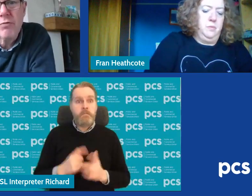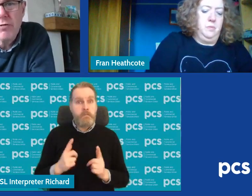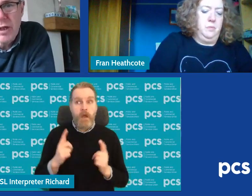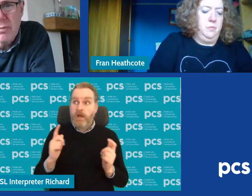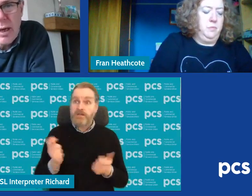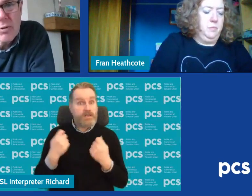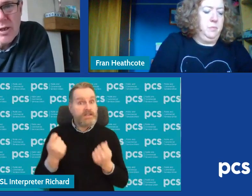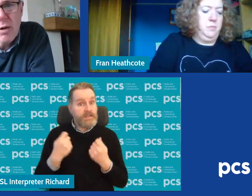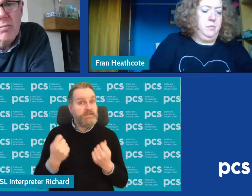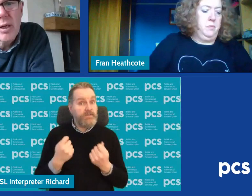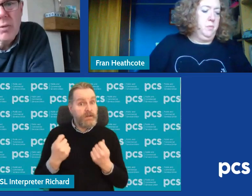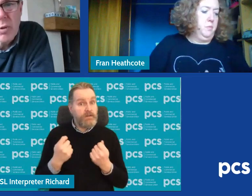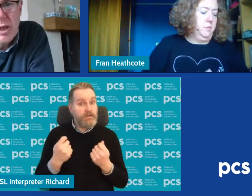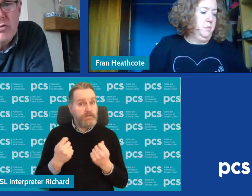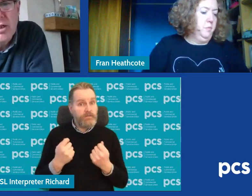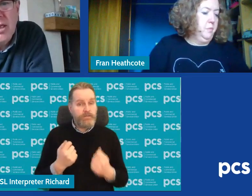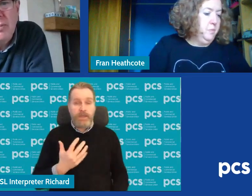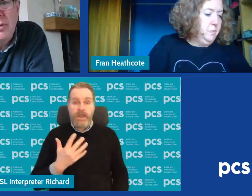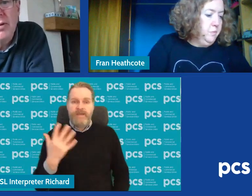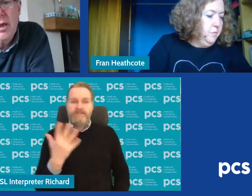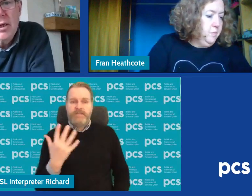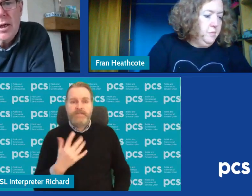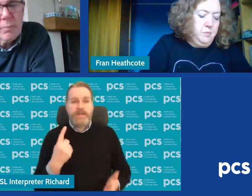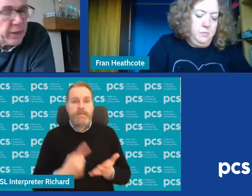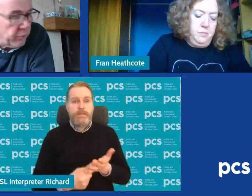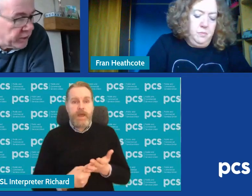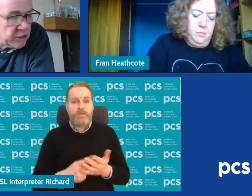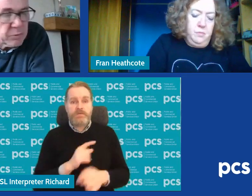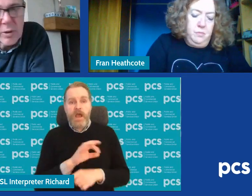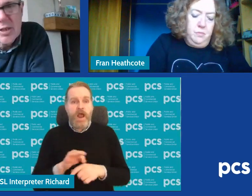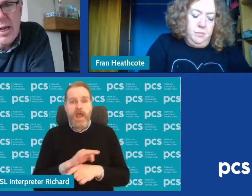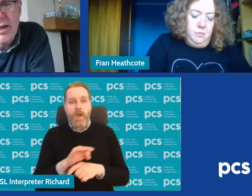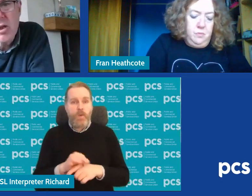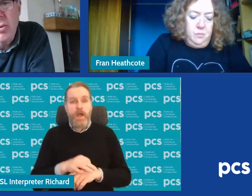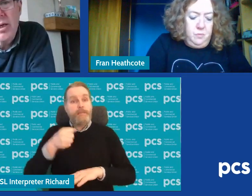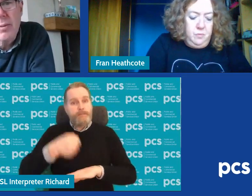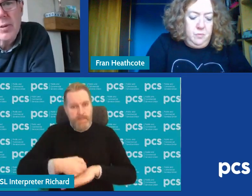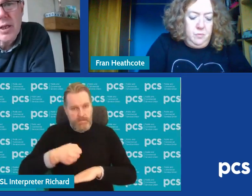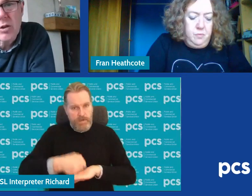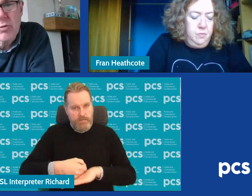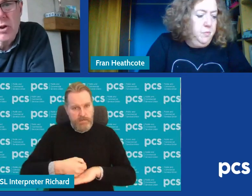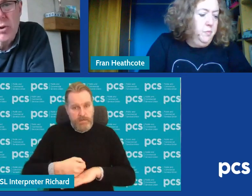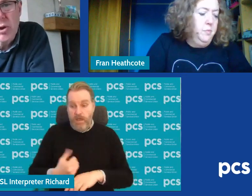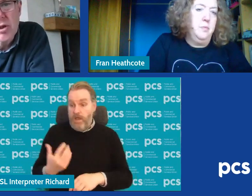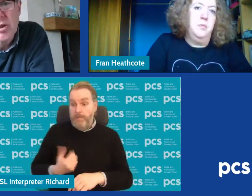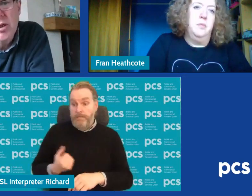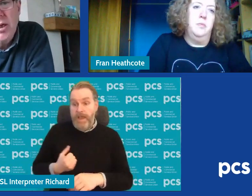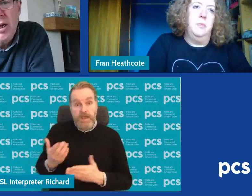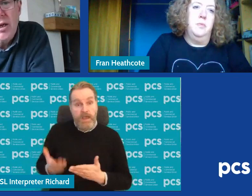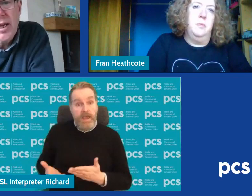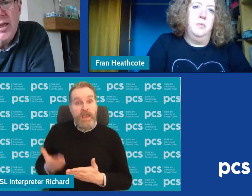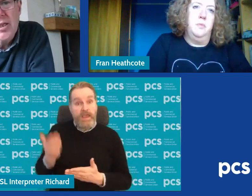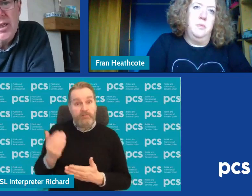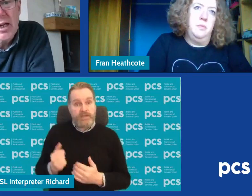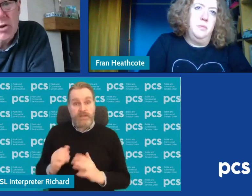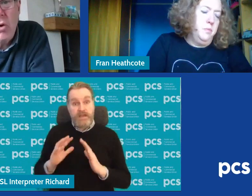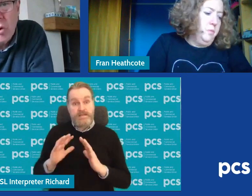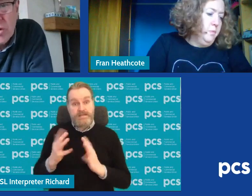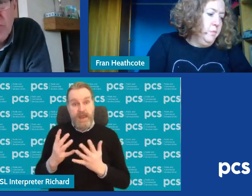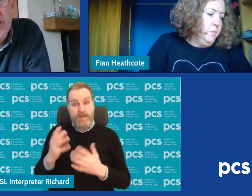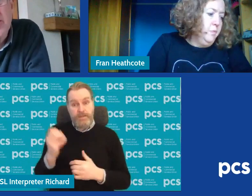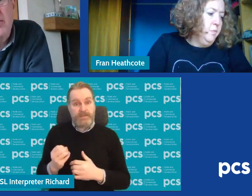achieved a £15 an hour minimum wage, for example, and pay rises between 10 and 29% over 2 years. And the NEC